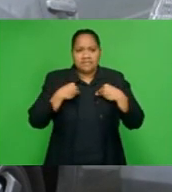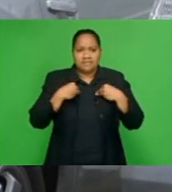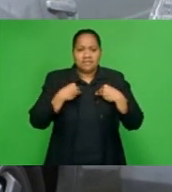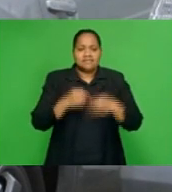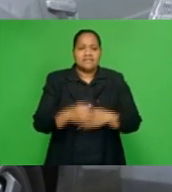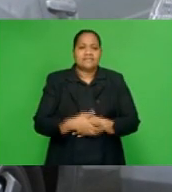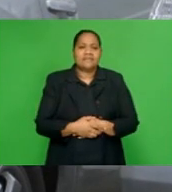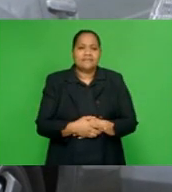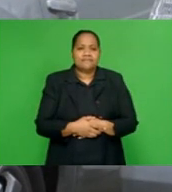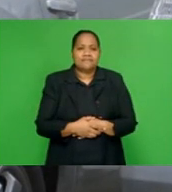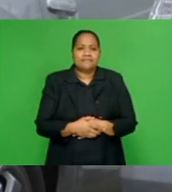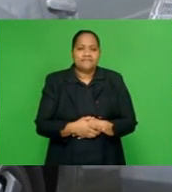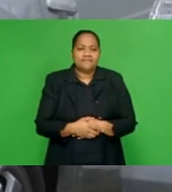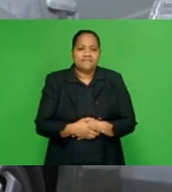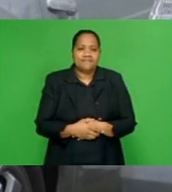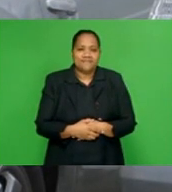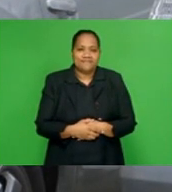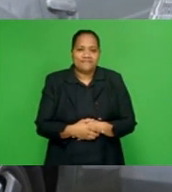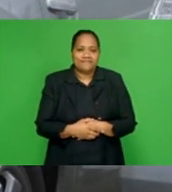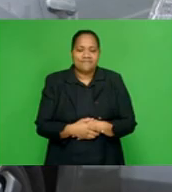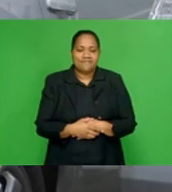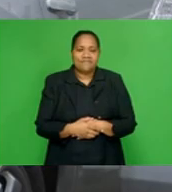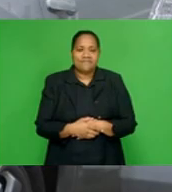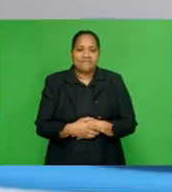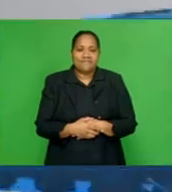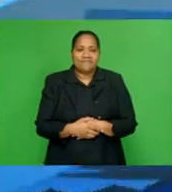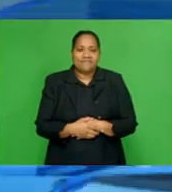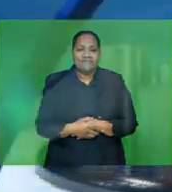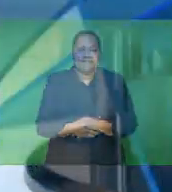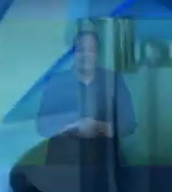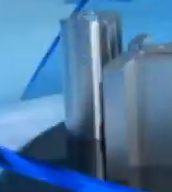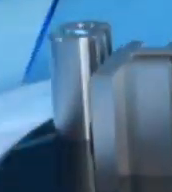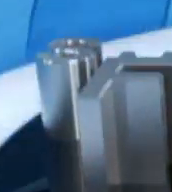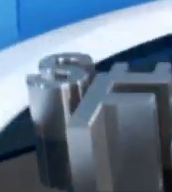works. Sainia Nimboila, FBC News.